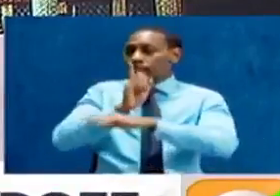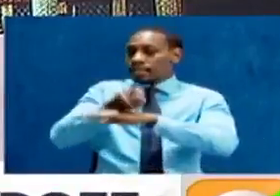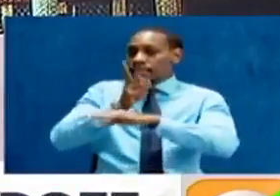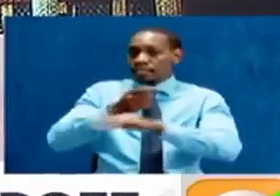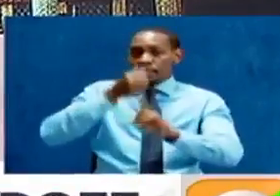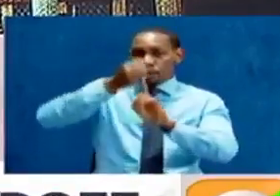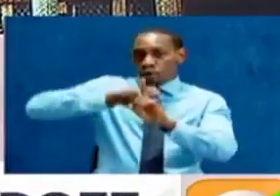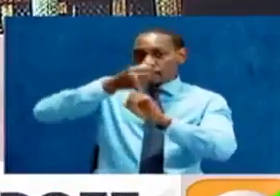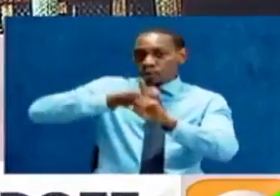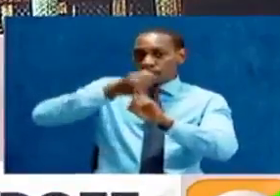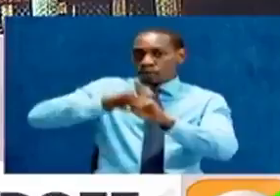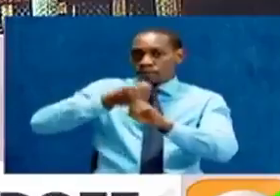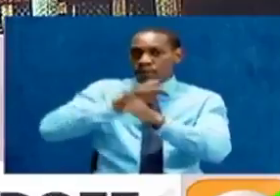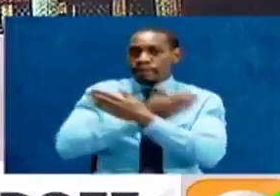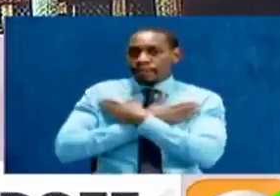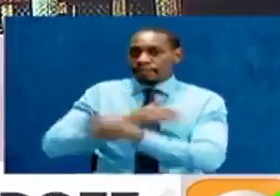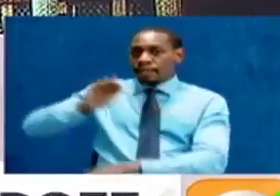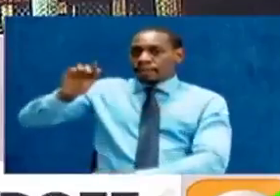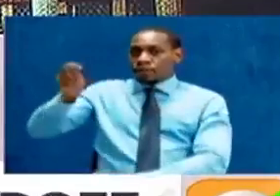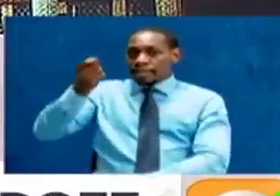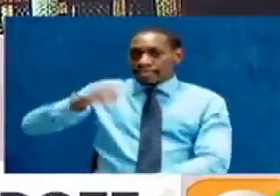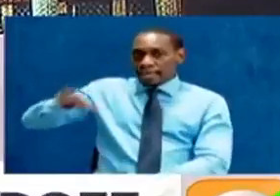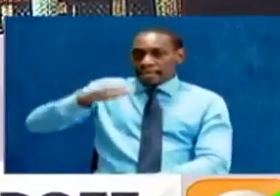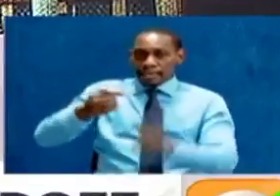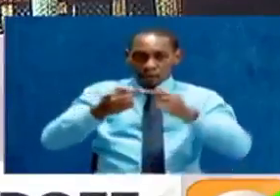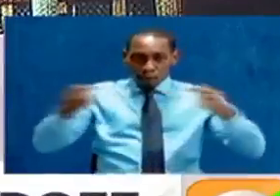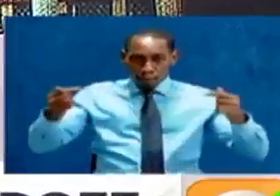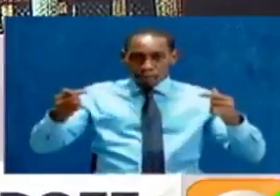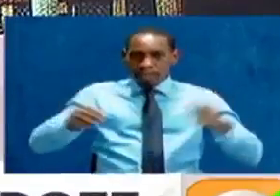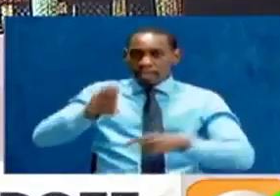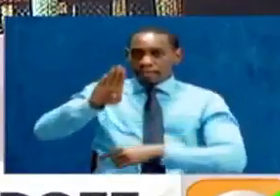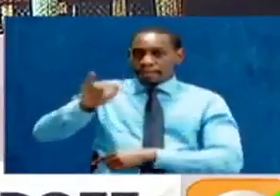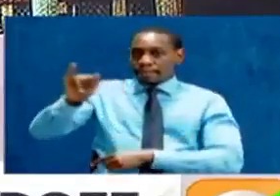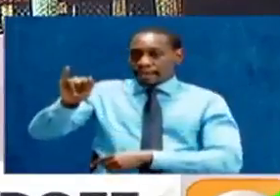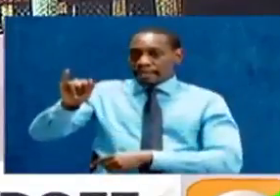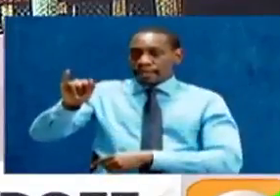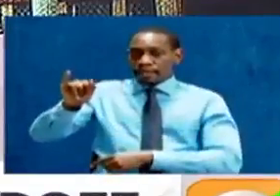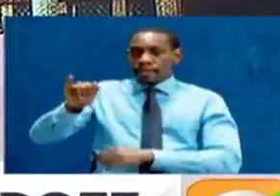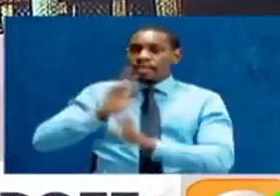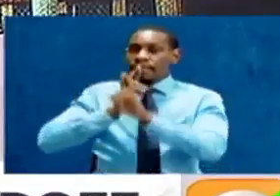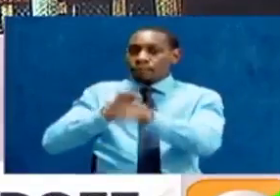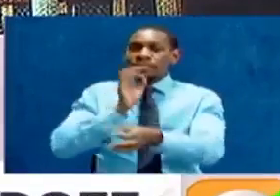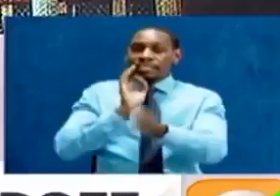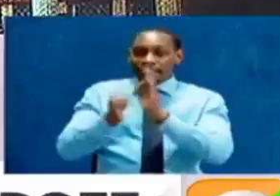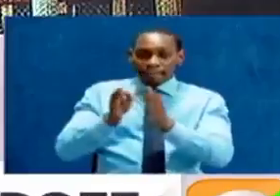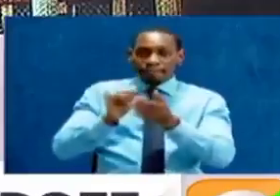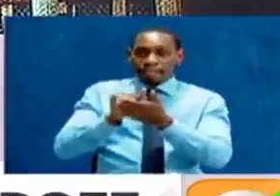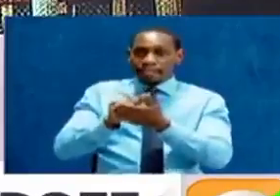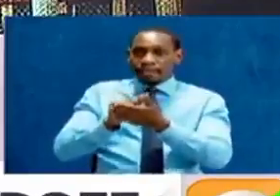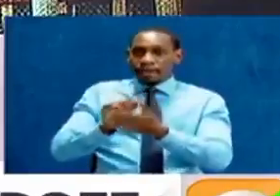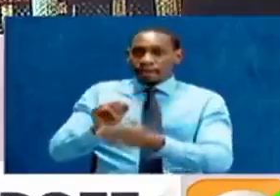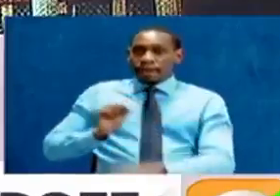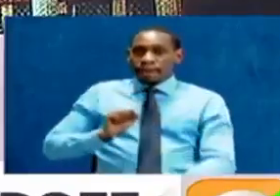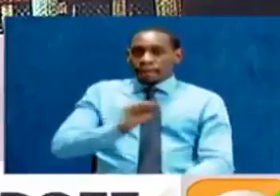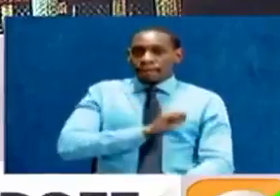to mobilize his colleagues from the Mount Kenya region to reject the Building Bridges Initiative report if the House